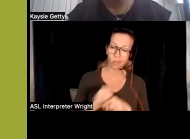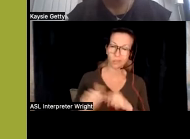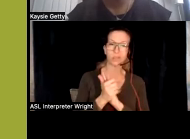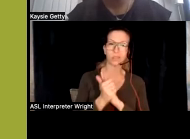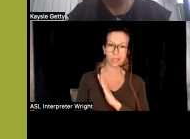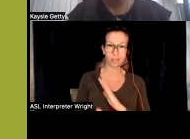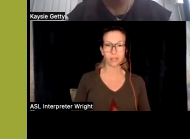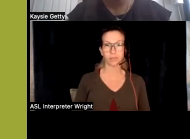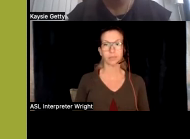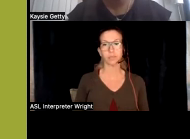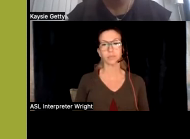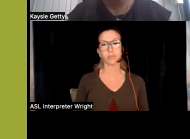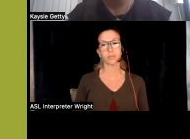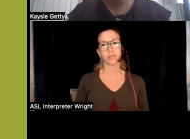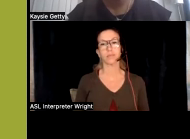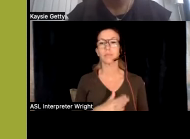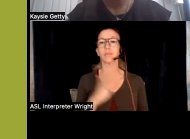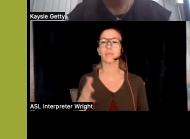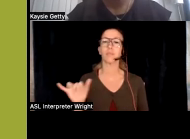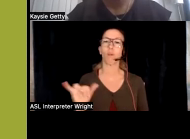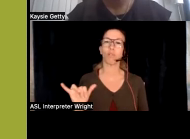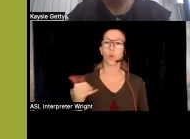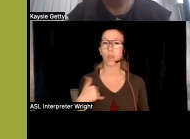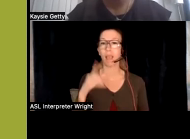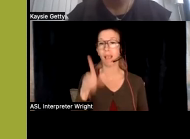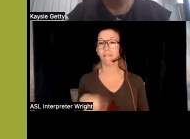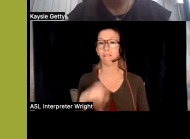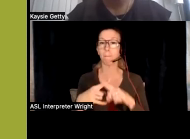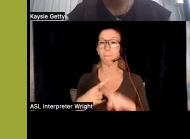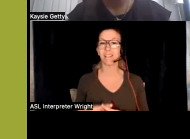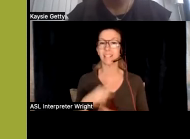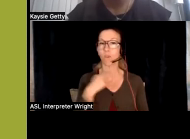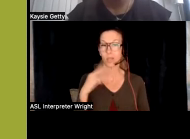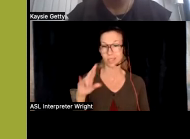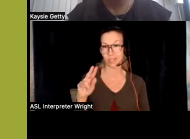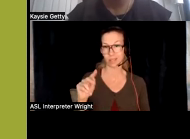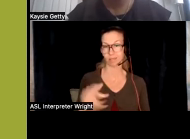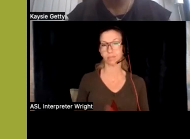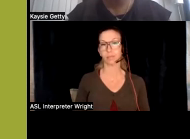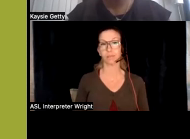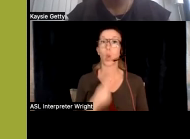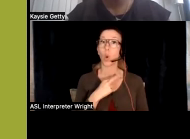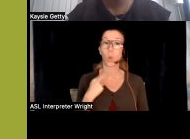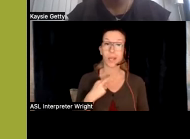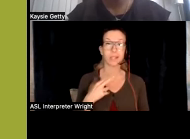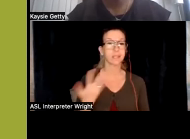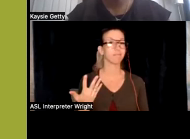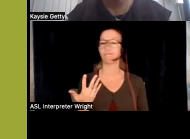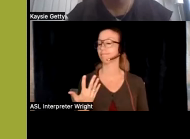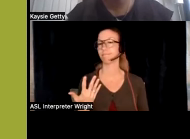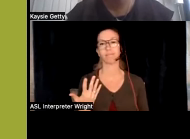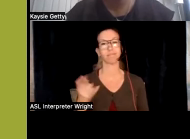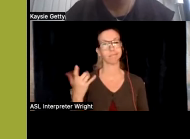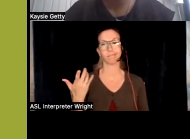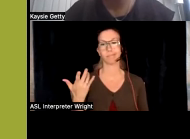then finally, do they have ways to do some of that positive risk taking? Risk taking is inherent in adolescent development.